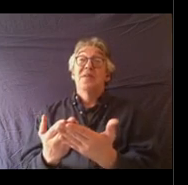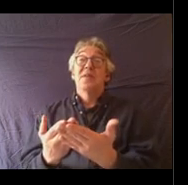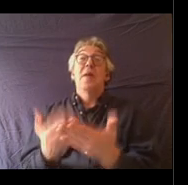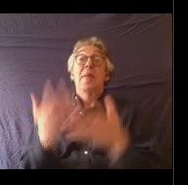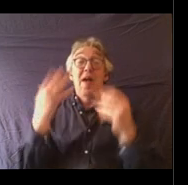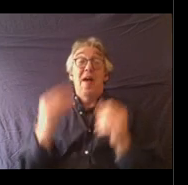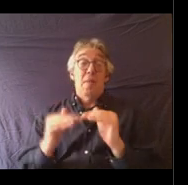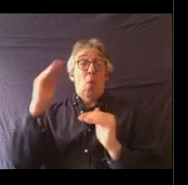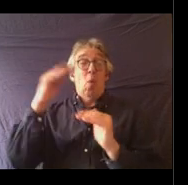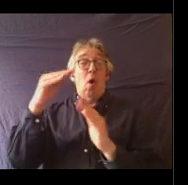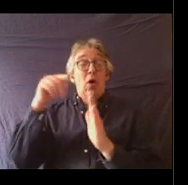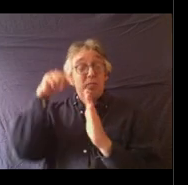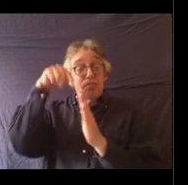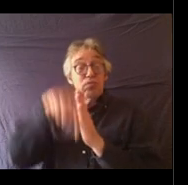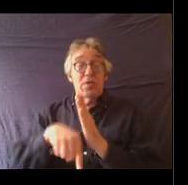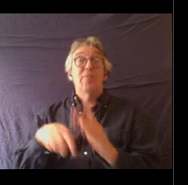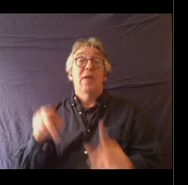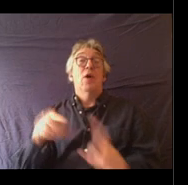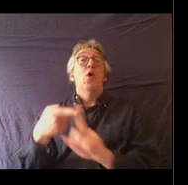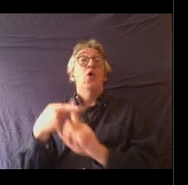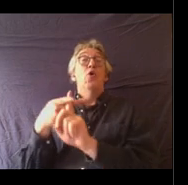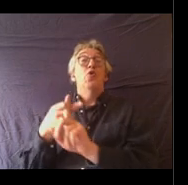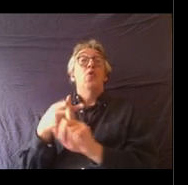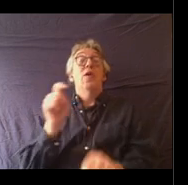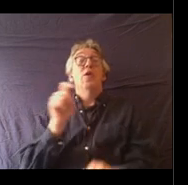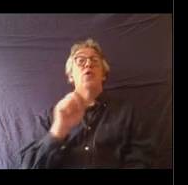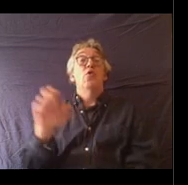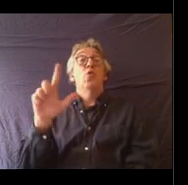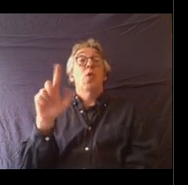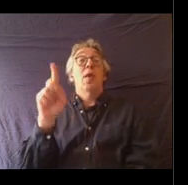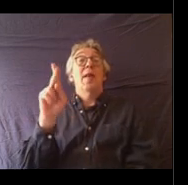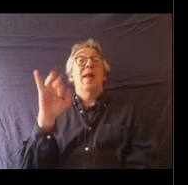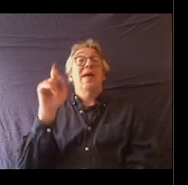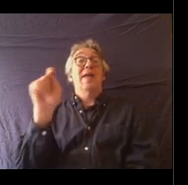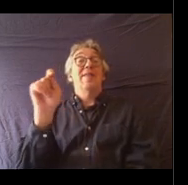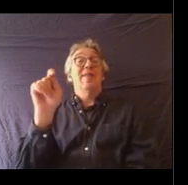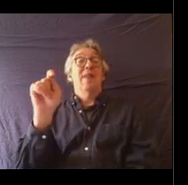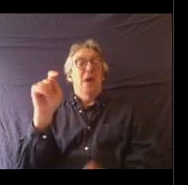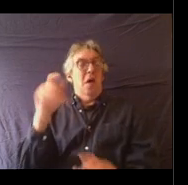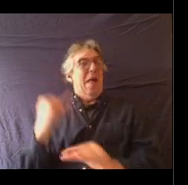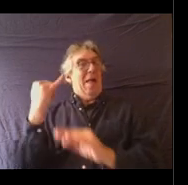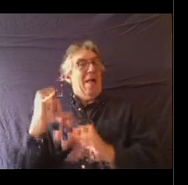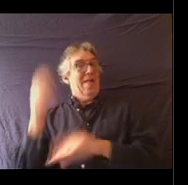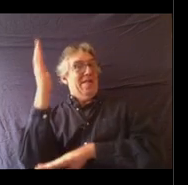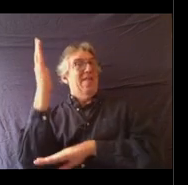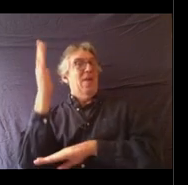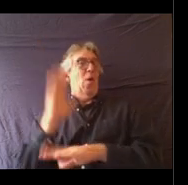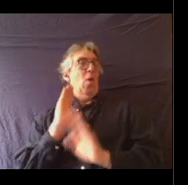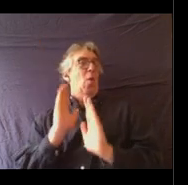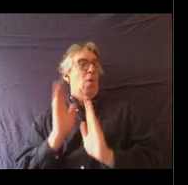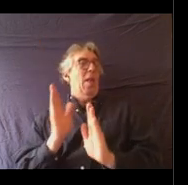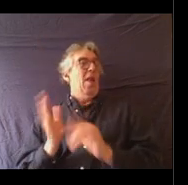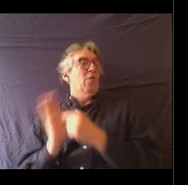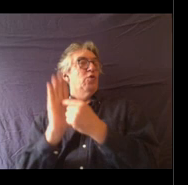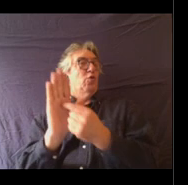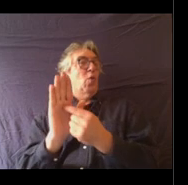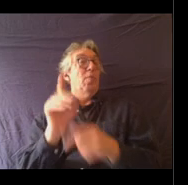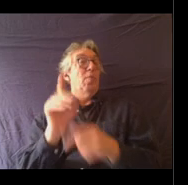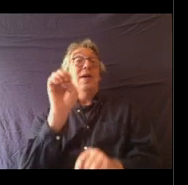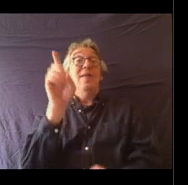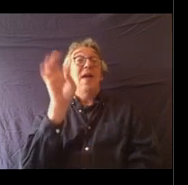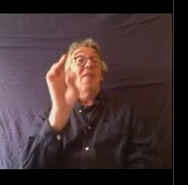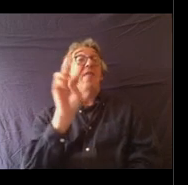in a toolkit that you will find at the end of this presentation. It's also uploaded on the EDF website,